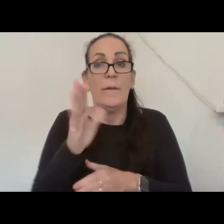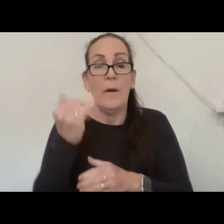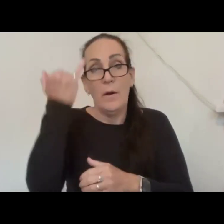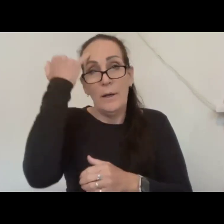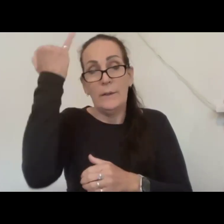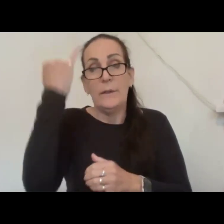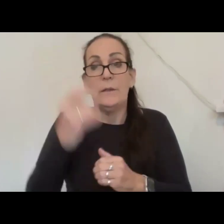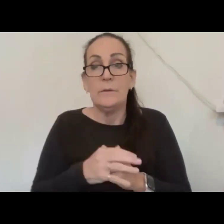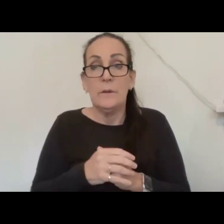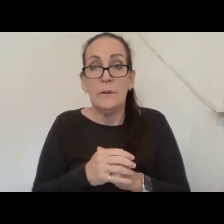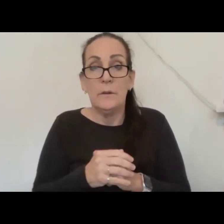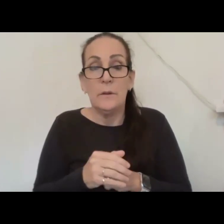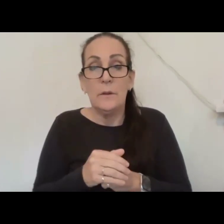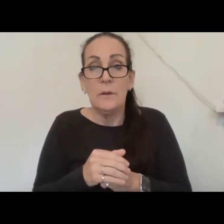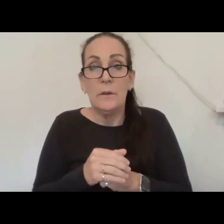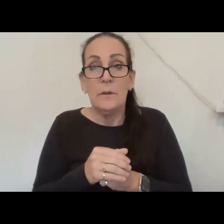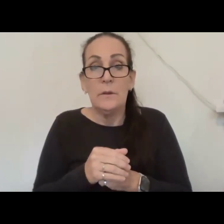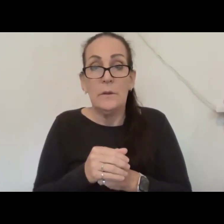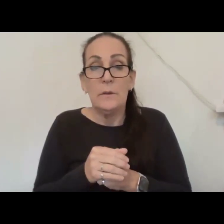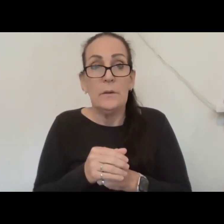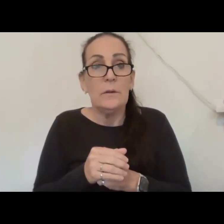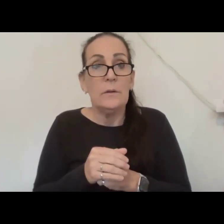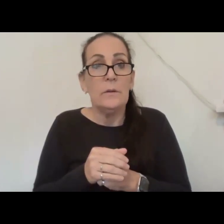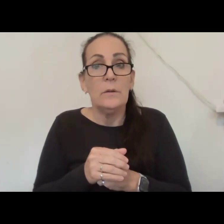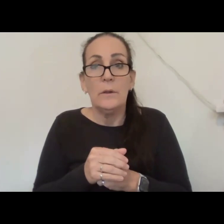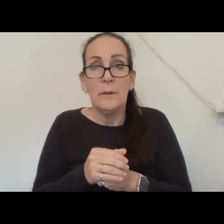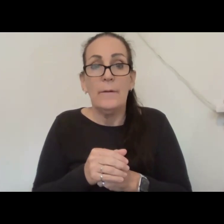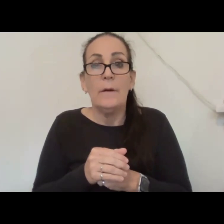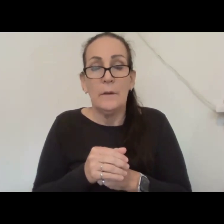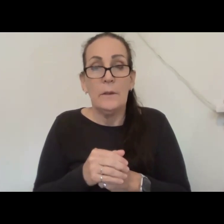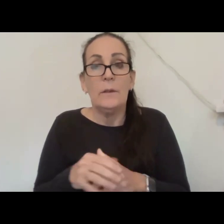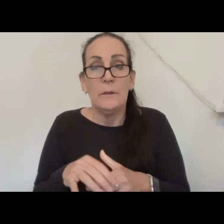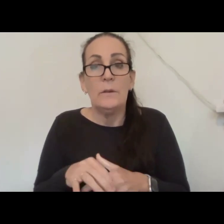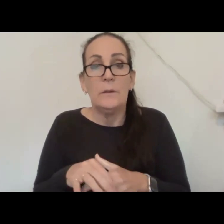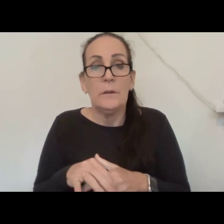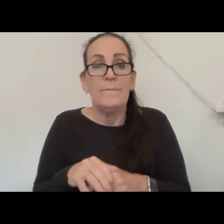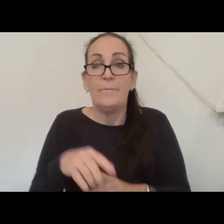Oh, can you hear me? Yeah, but you're really quiet.